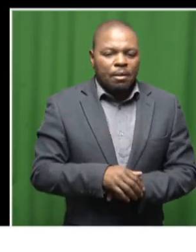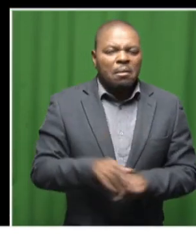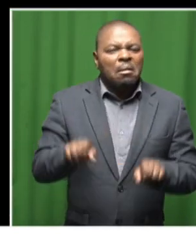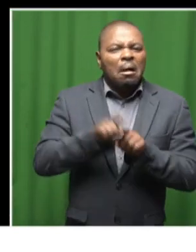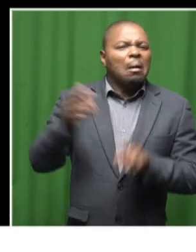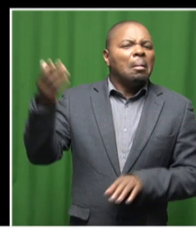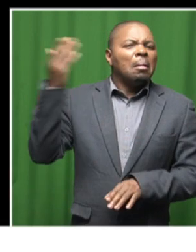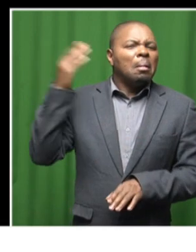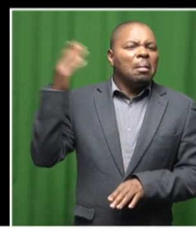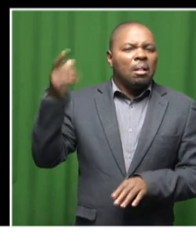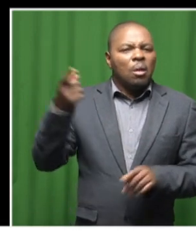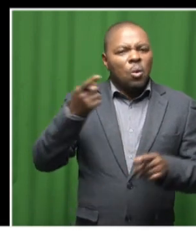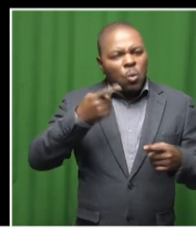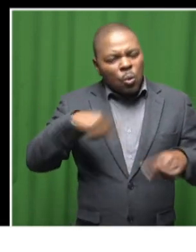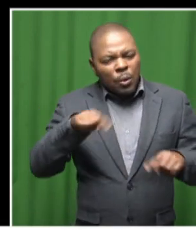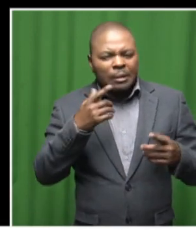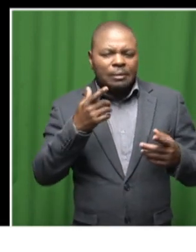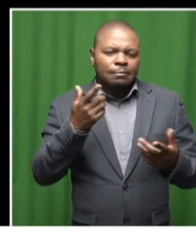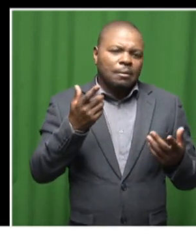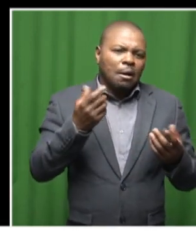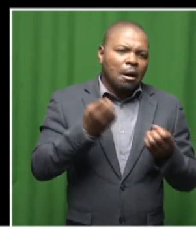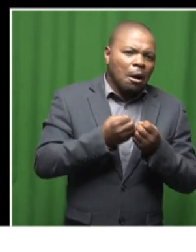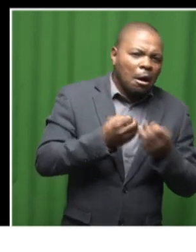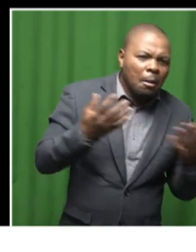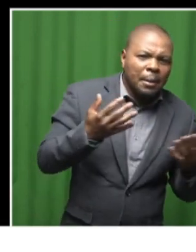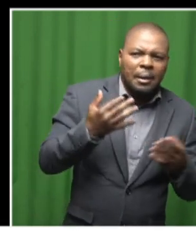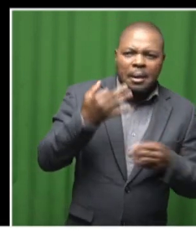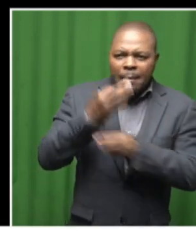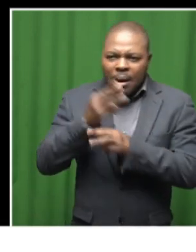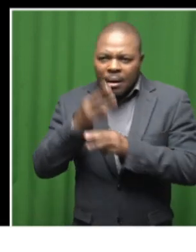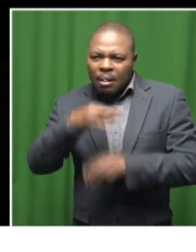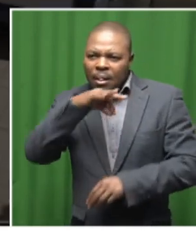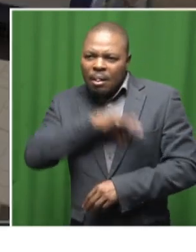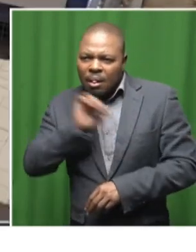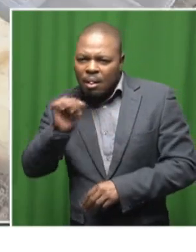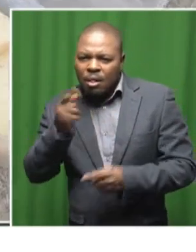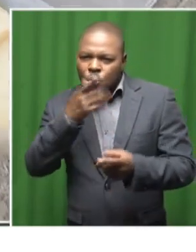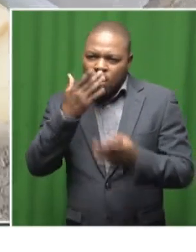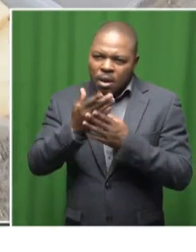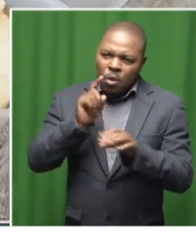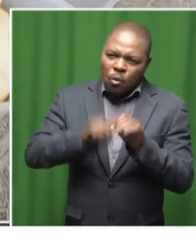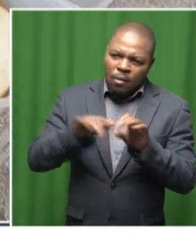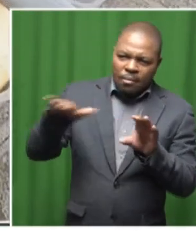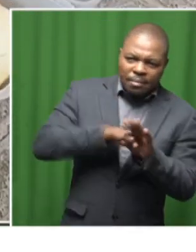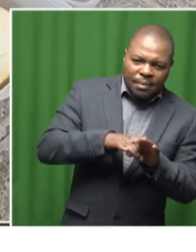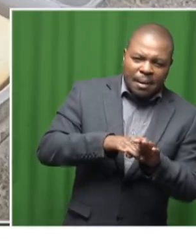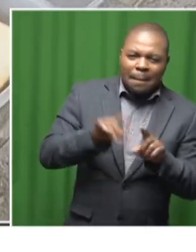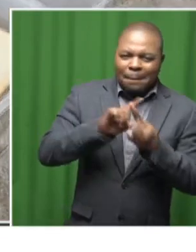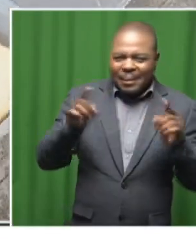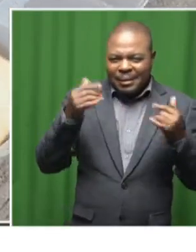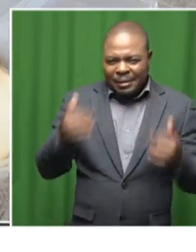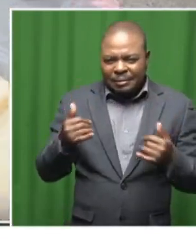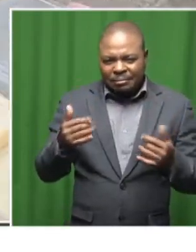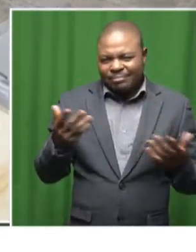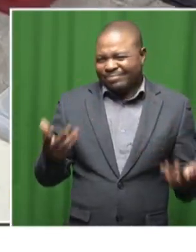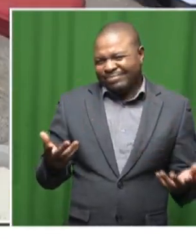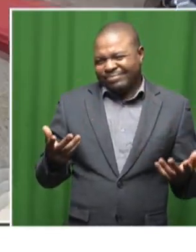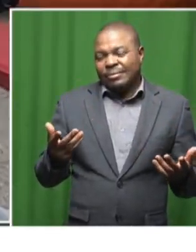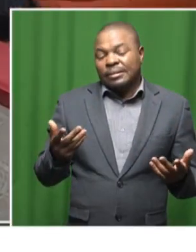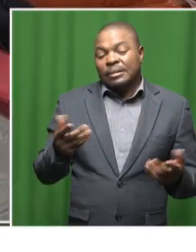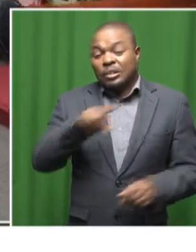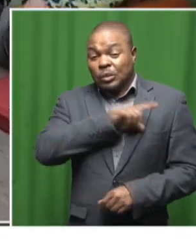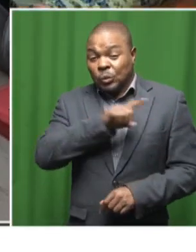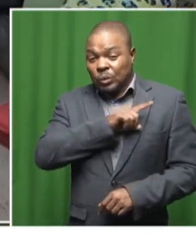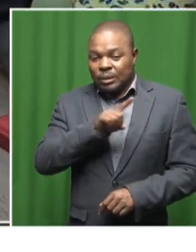you'd actually be graded in terms of how much your parents earn and whether you're qualified to be in a feeding scheme. But that has actually been one of the